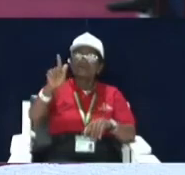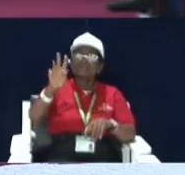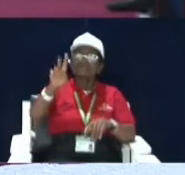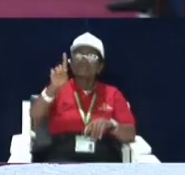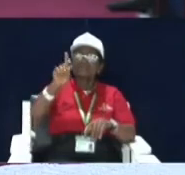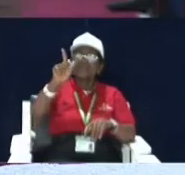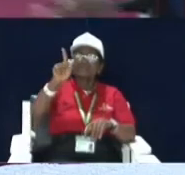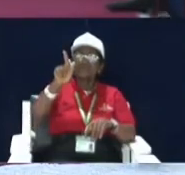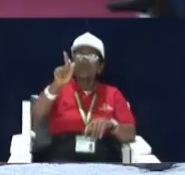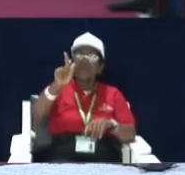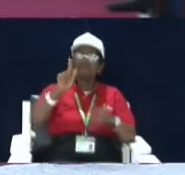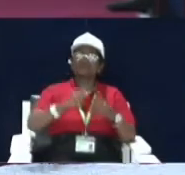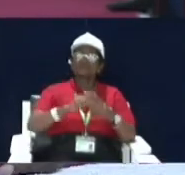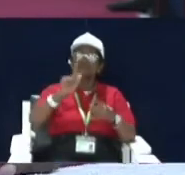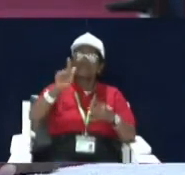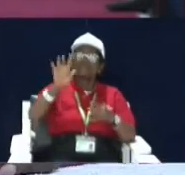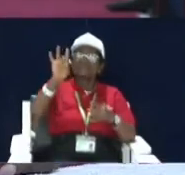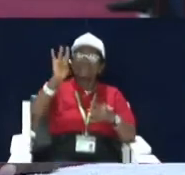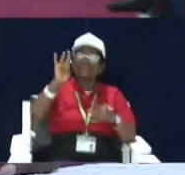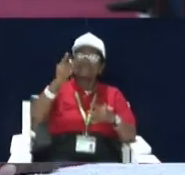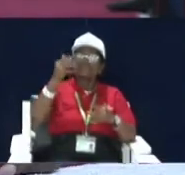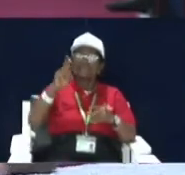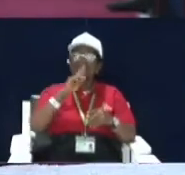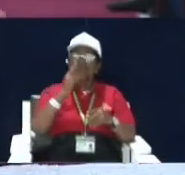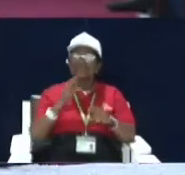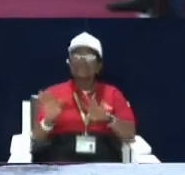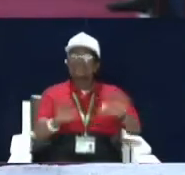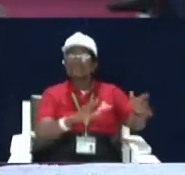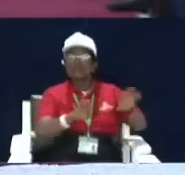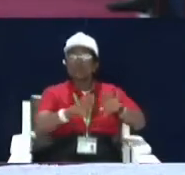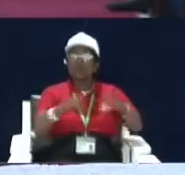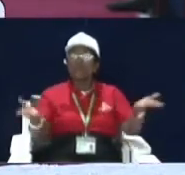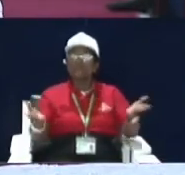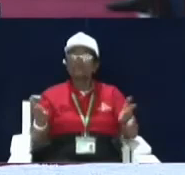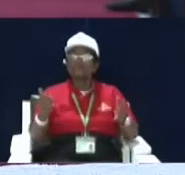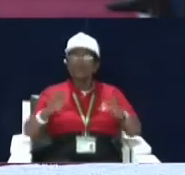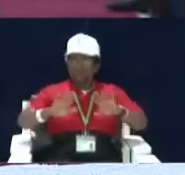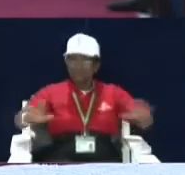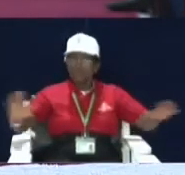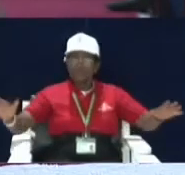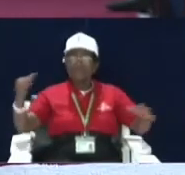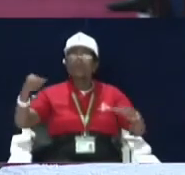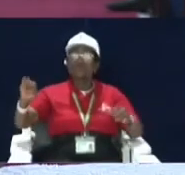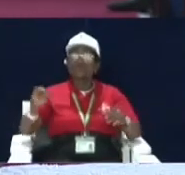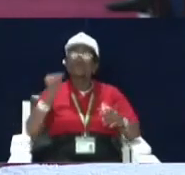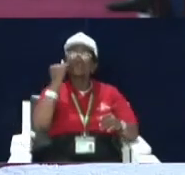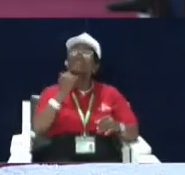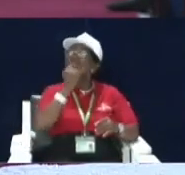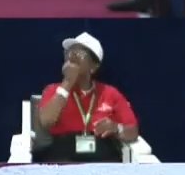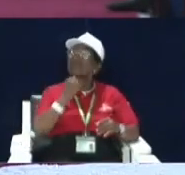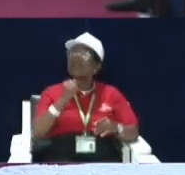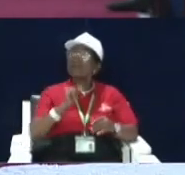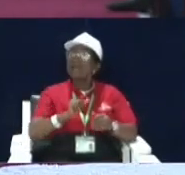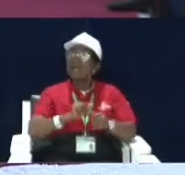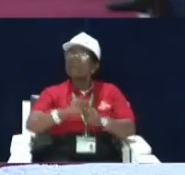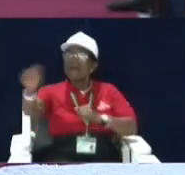to 28, the Red Sea opened. The children of Israel passed through on dry